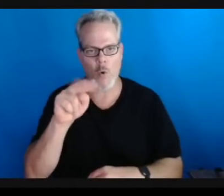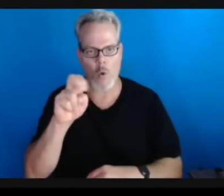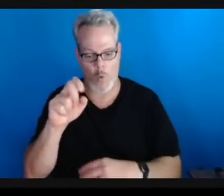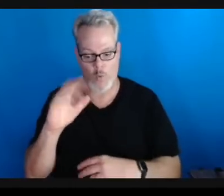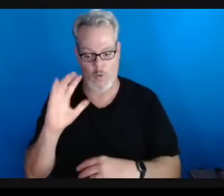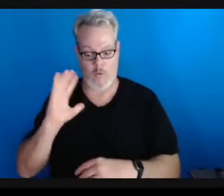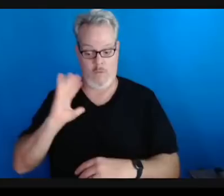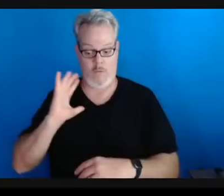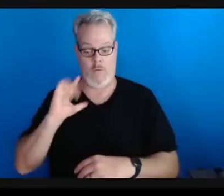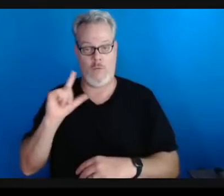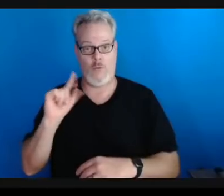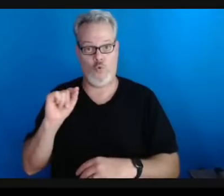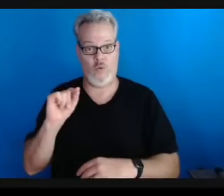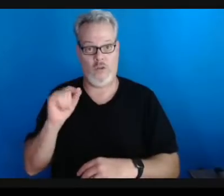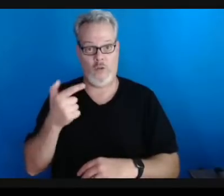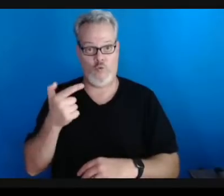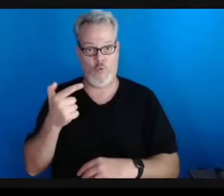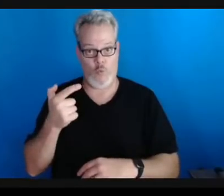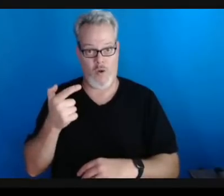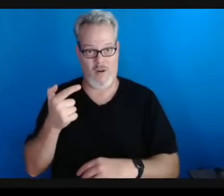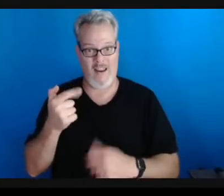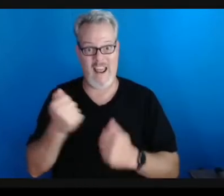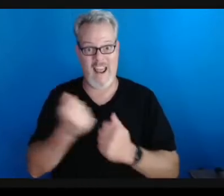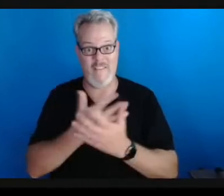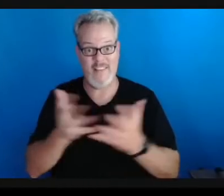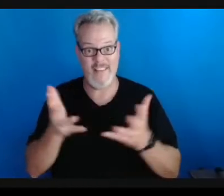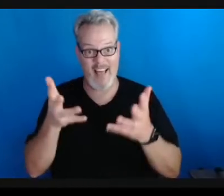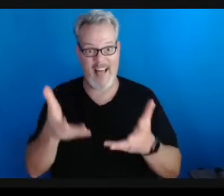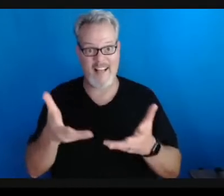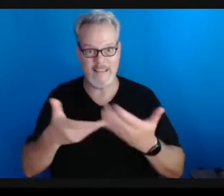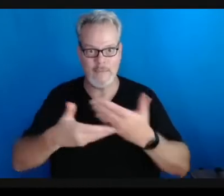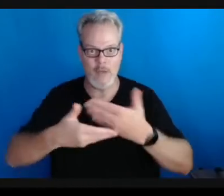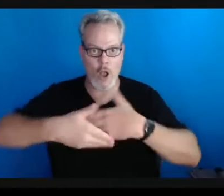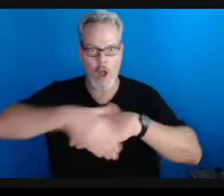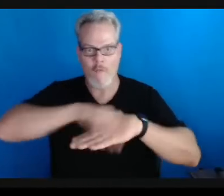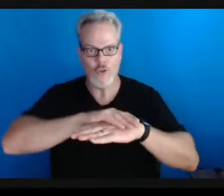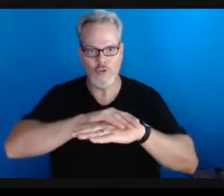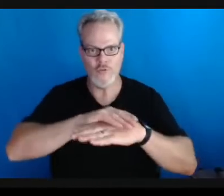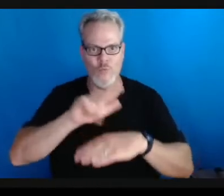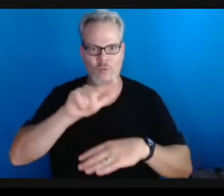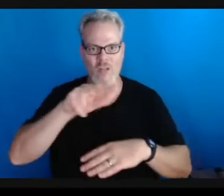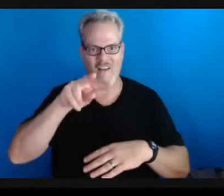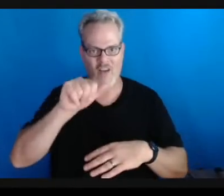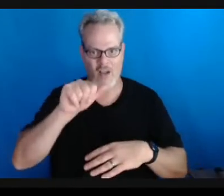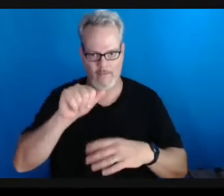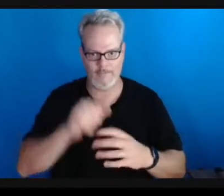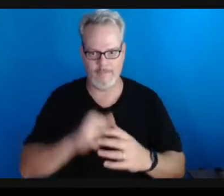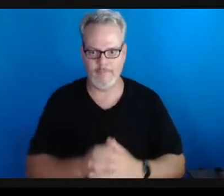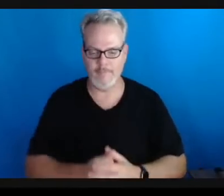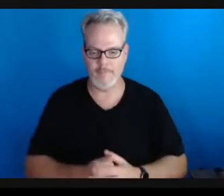left. All the other ones have been buried under lava. There's a top of one right there, for example.